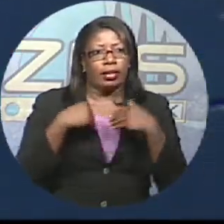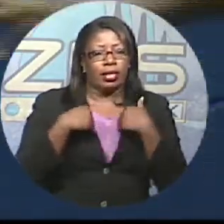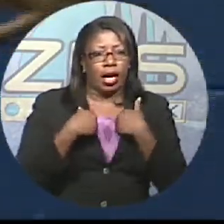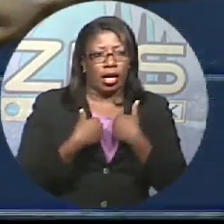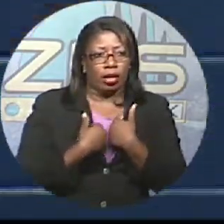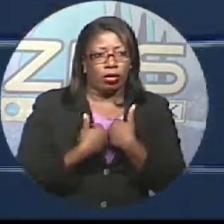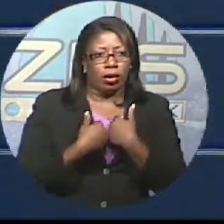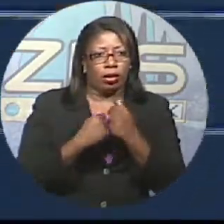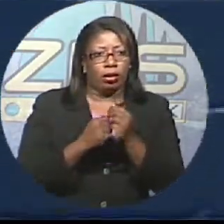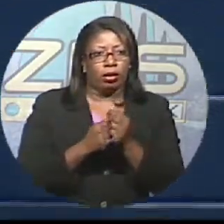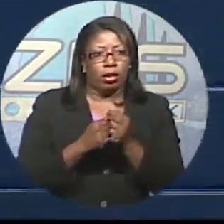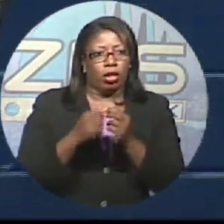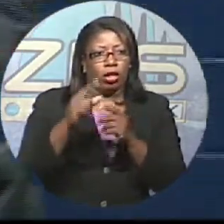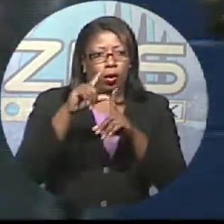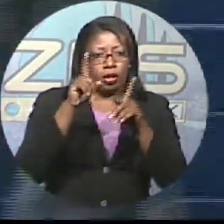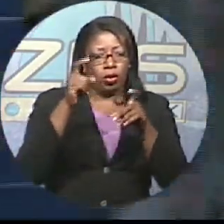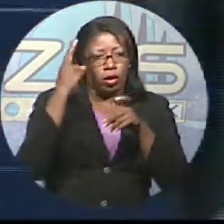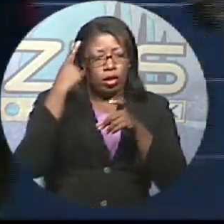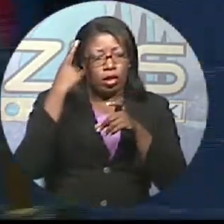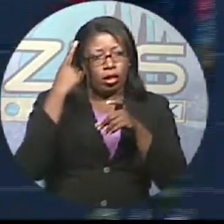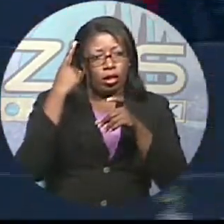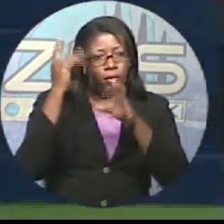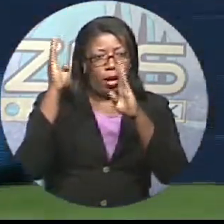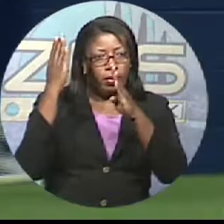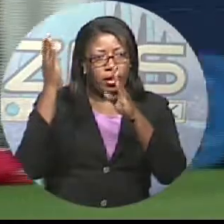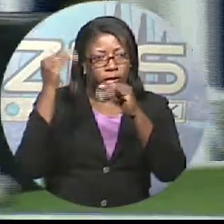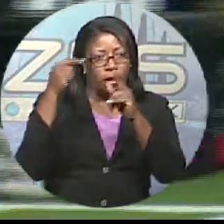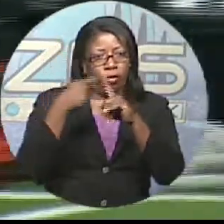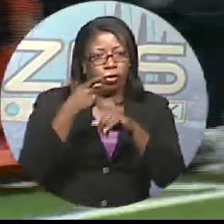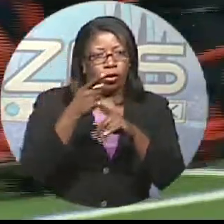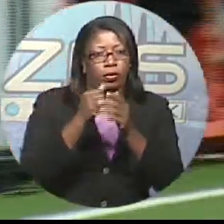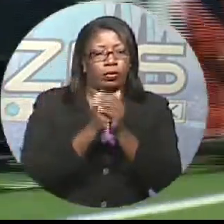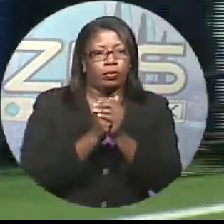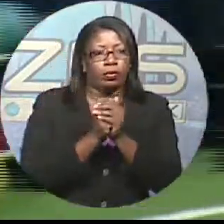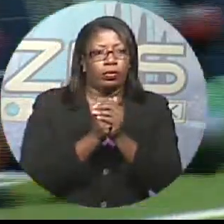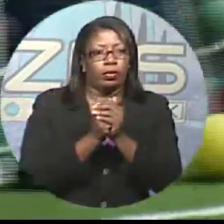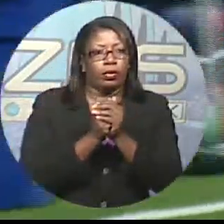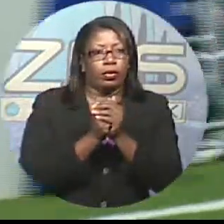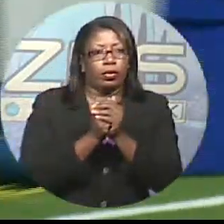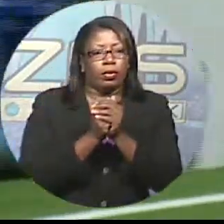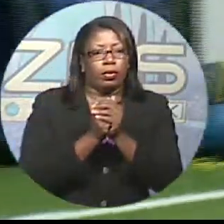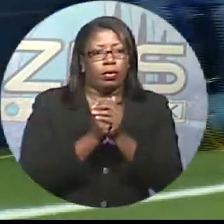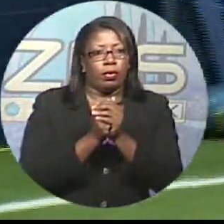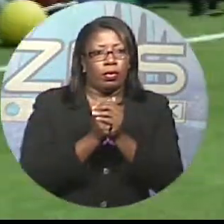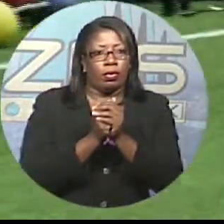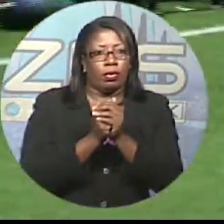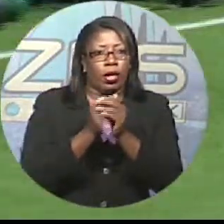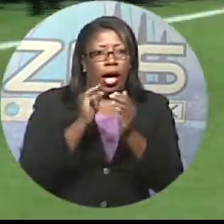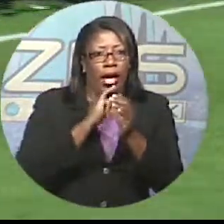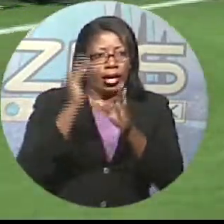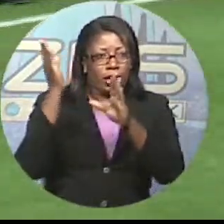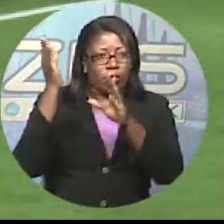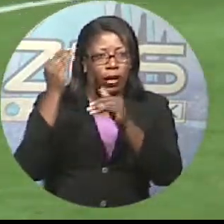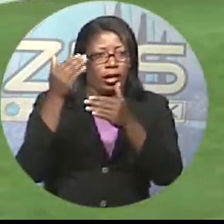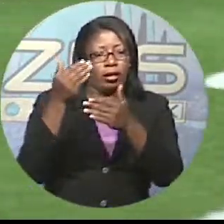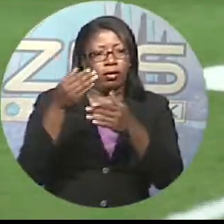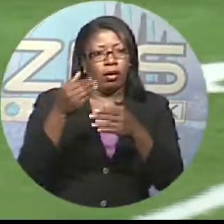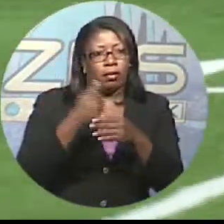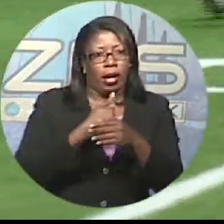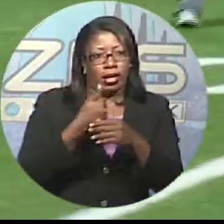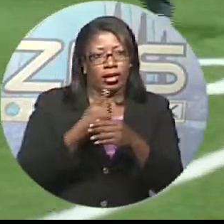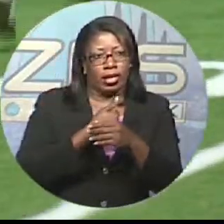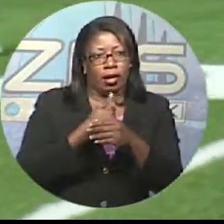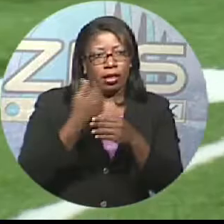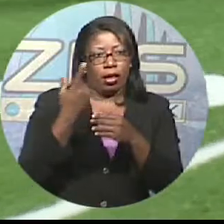kind of Bahamas expect from Antigua now for the rest of the season? Well, so far in the season, I expect from myself, and which